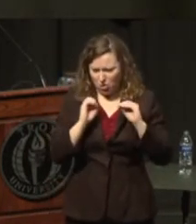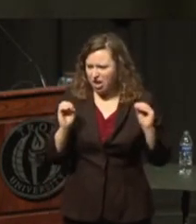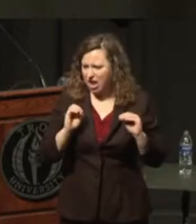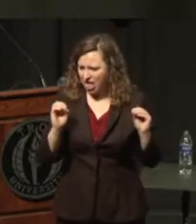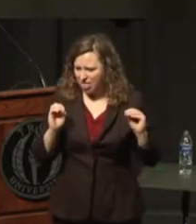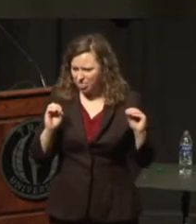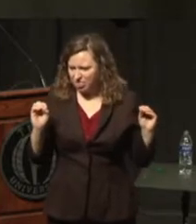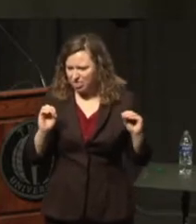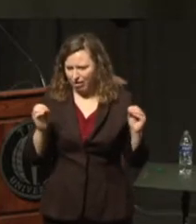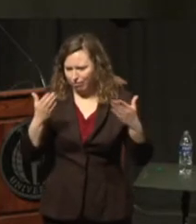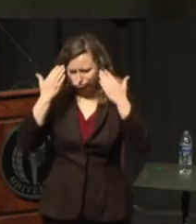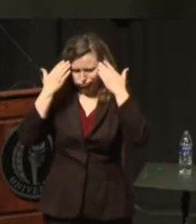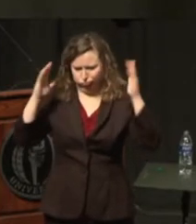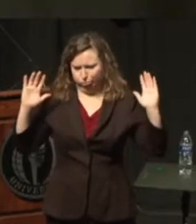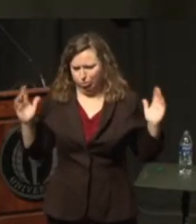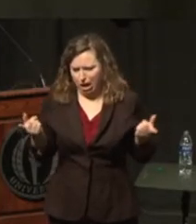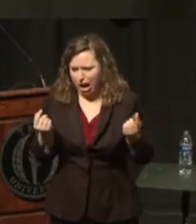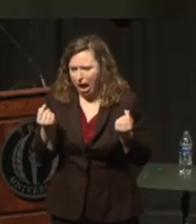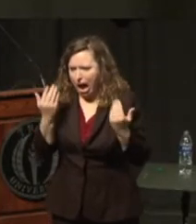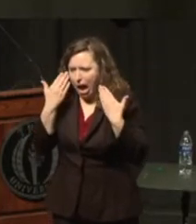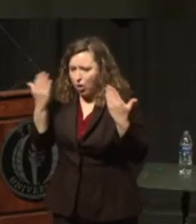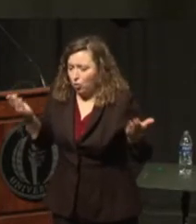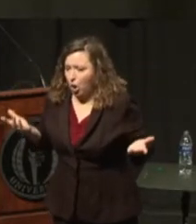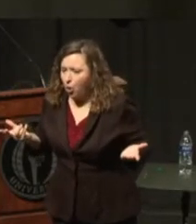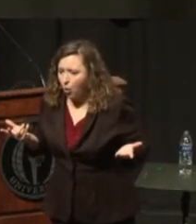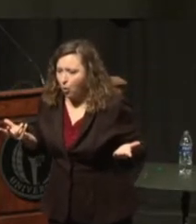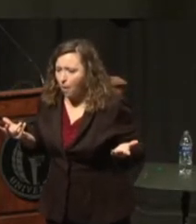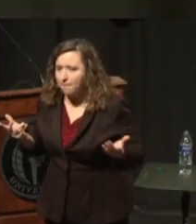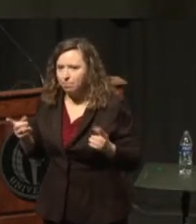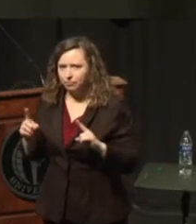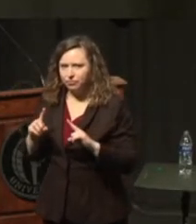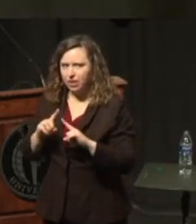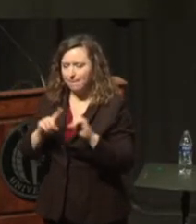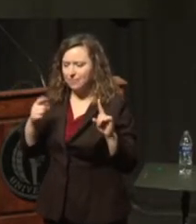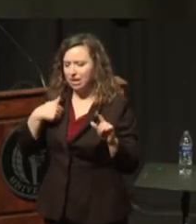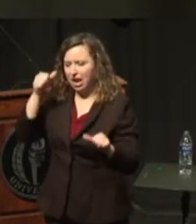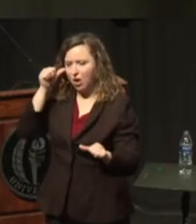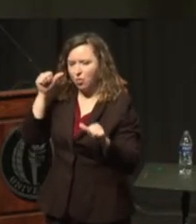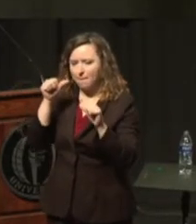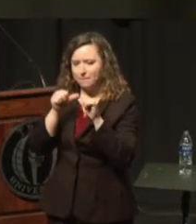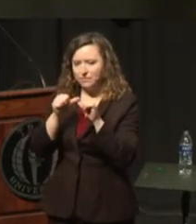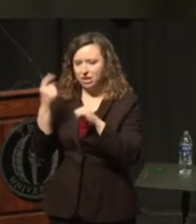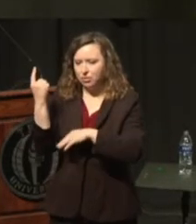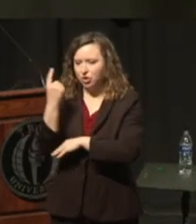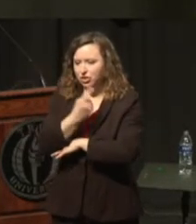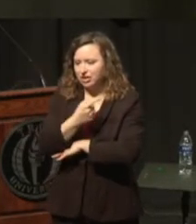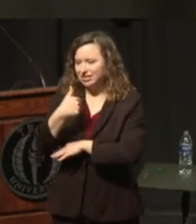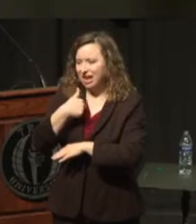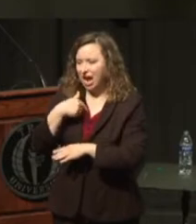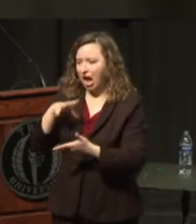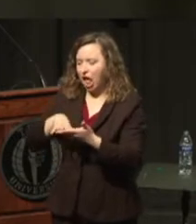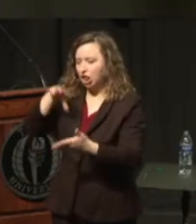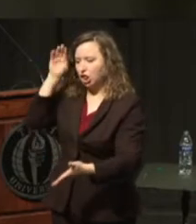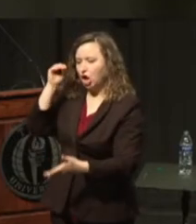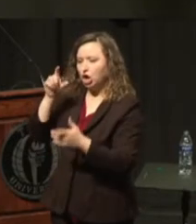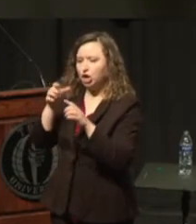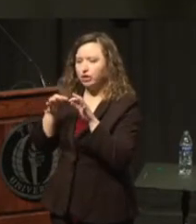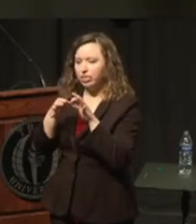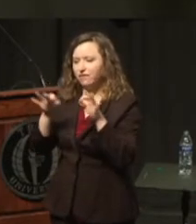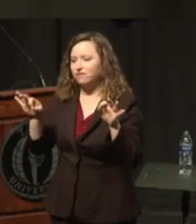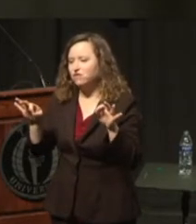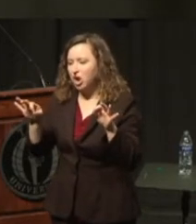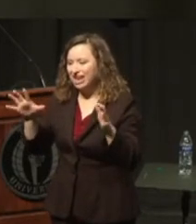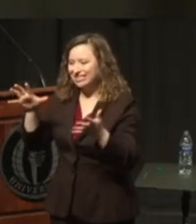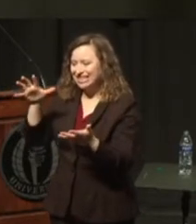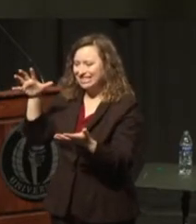I don't know, right? I don't know because I didn't take Latin. But I remember the day they learned carpe diem, right, which is seize the